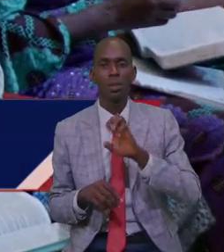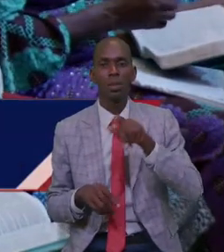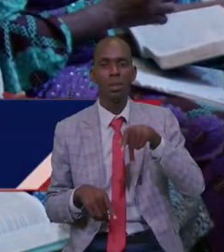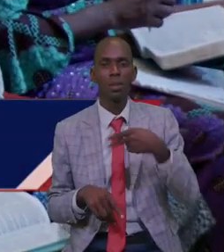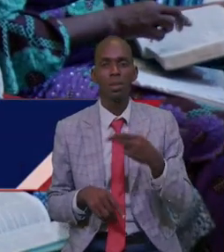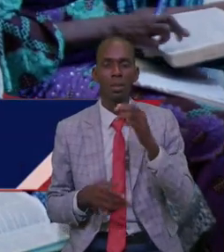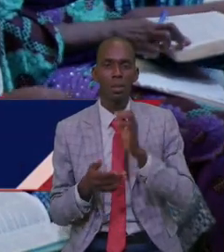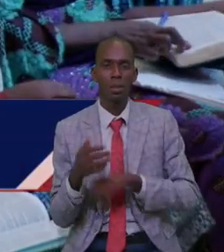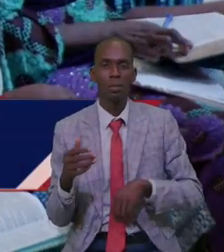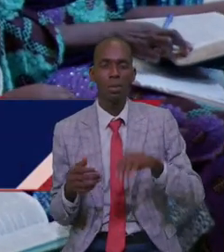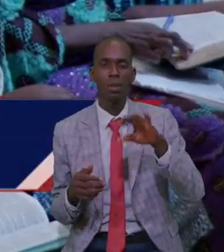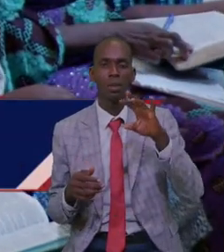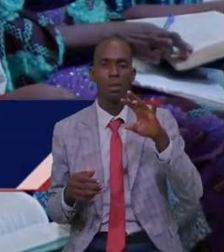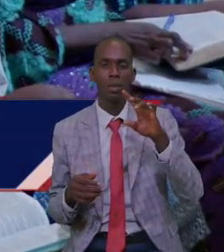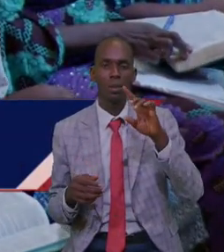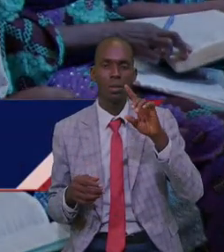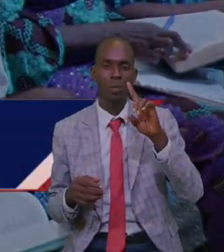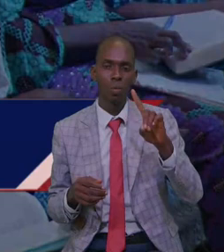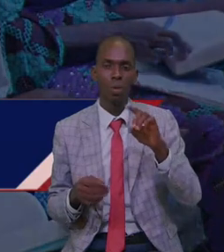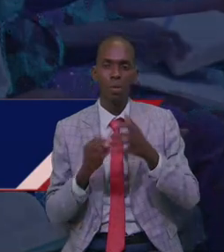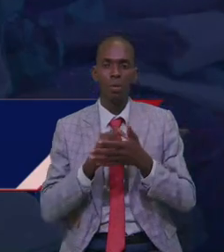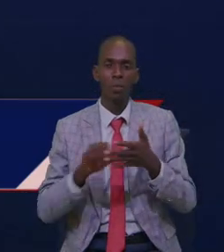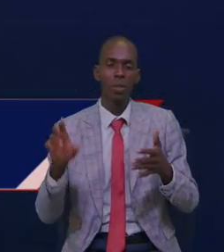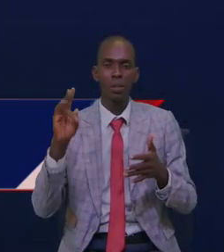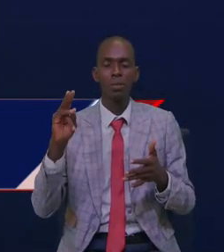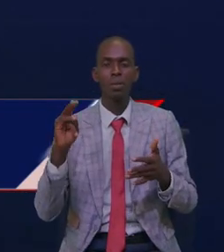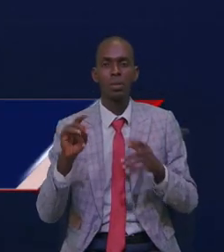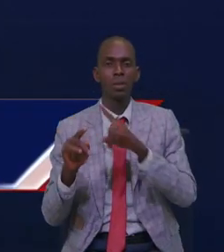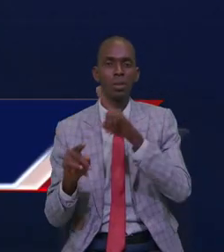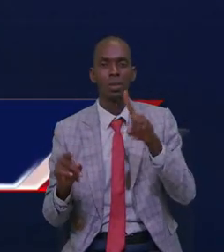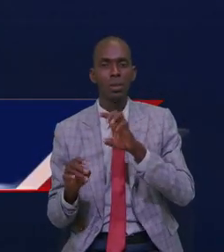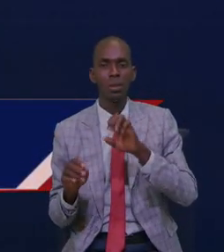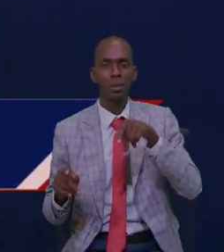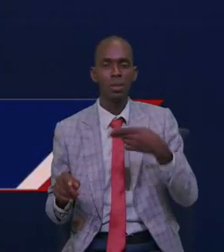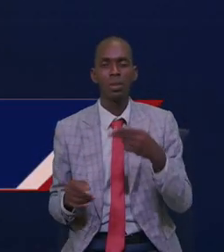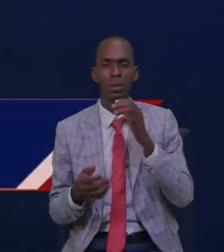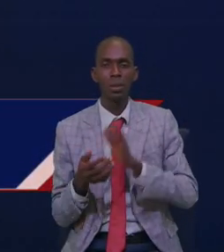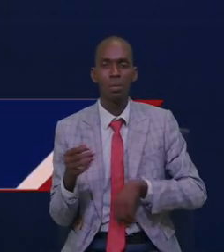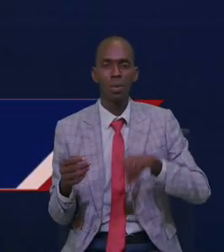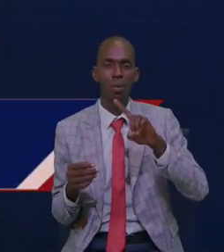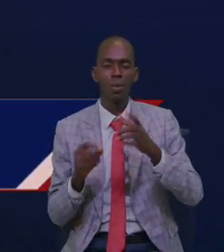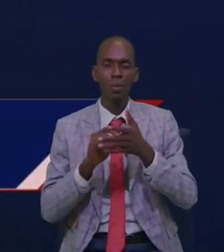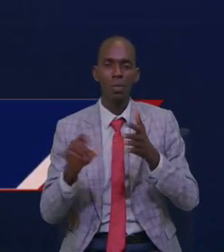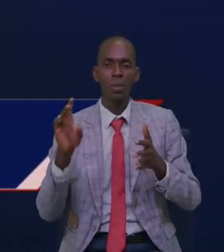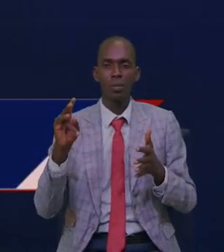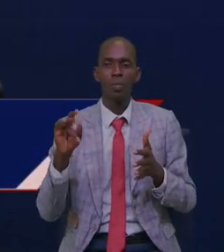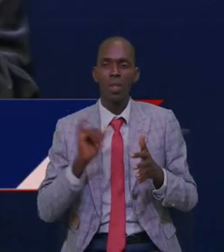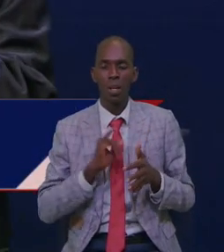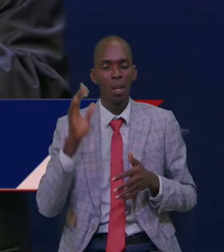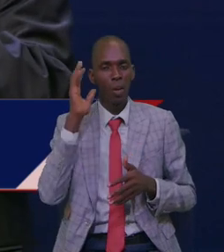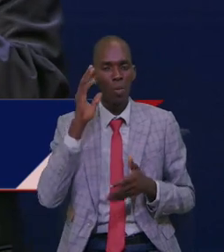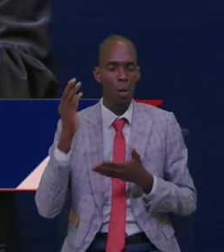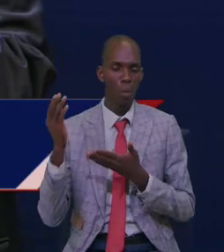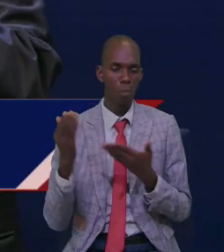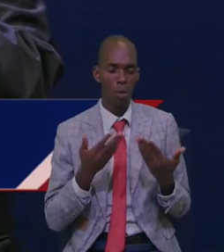chapter 17, chapter 1 verse 17. And I will bring distress upon men, that they